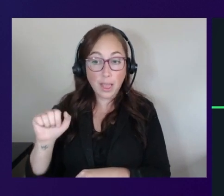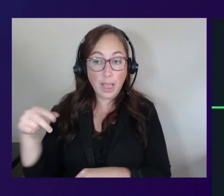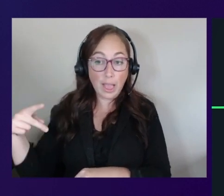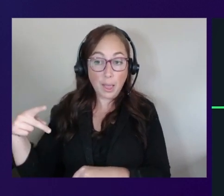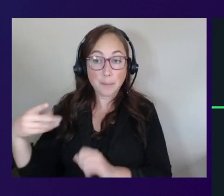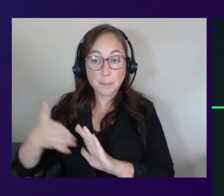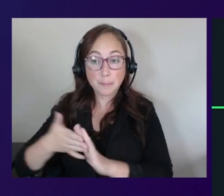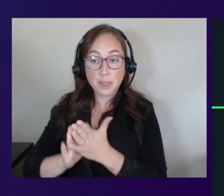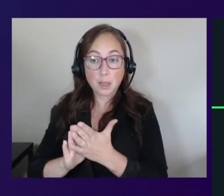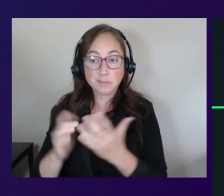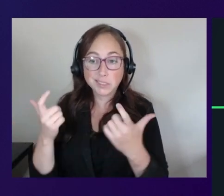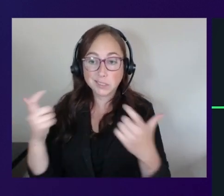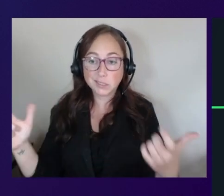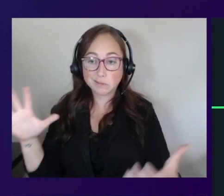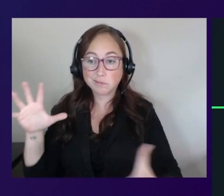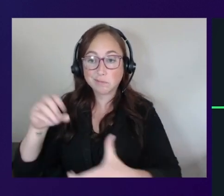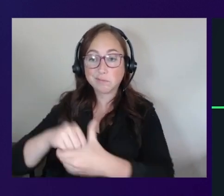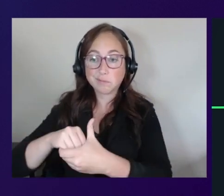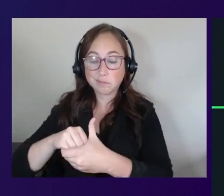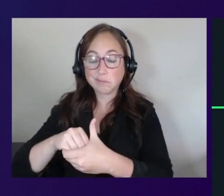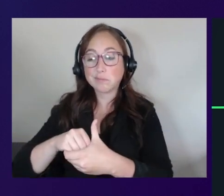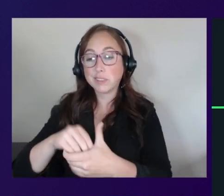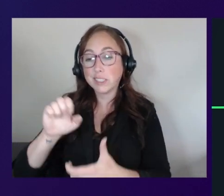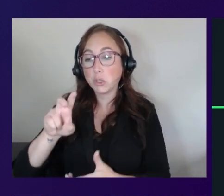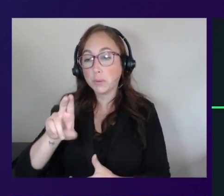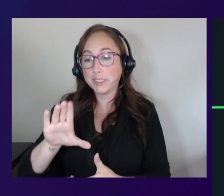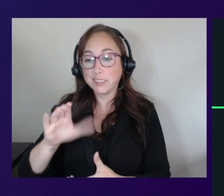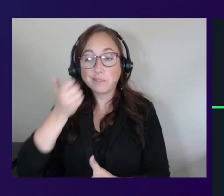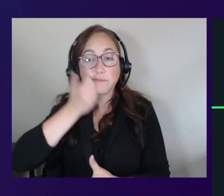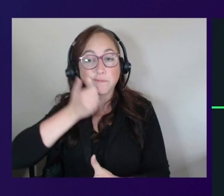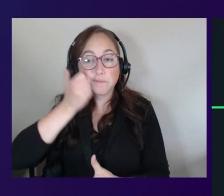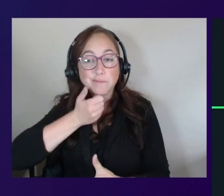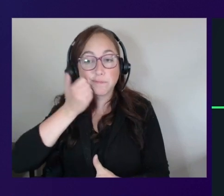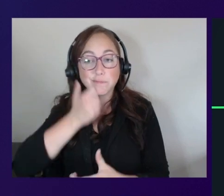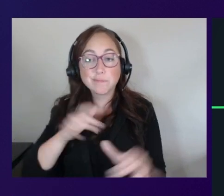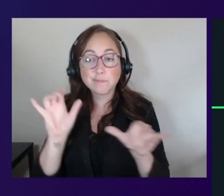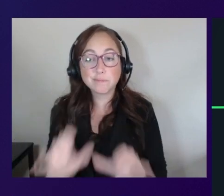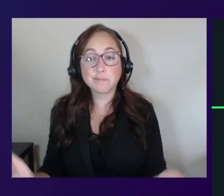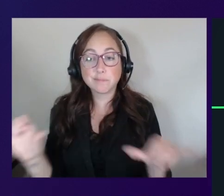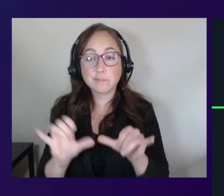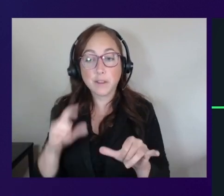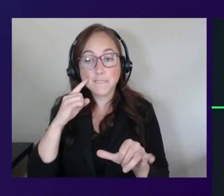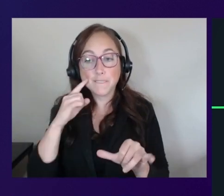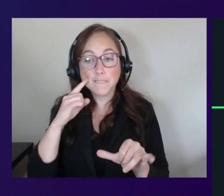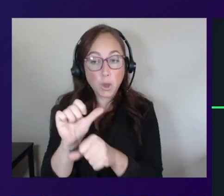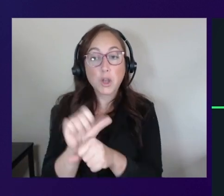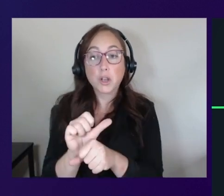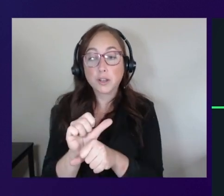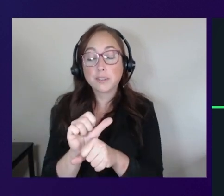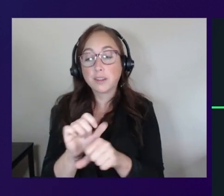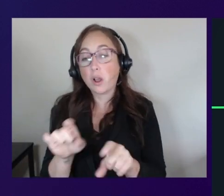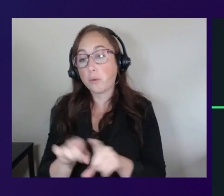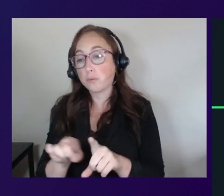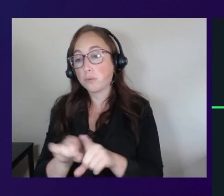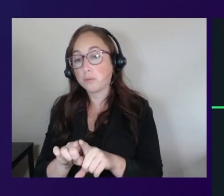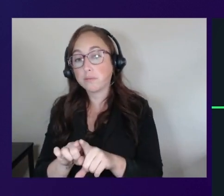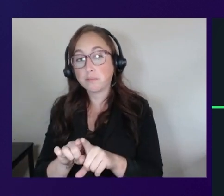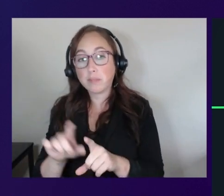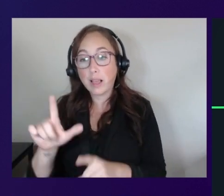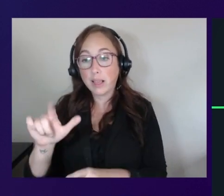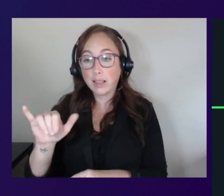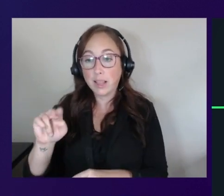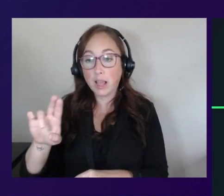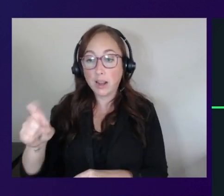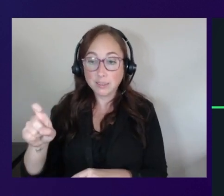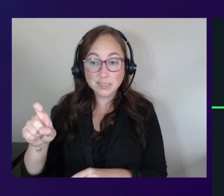bigger part of an end user's day-to-day in terms of their productivity and getting their work done, as well as those line of business applications, web applications that may